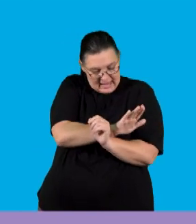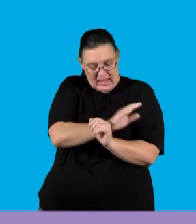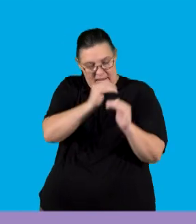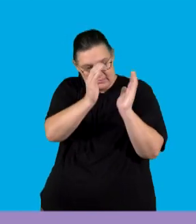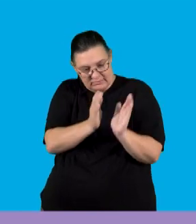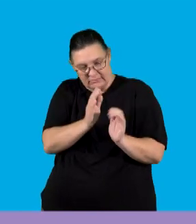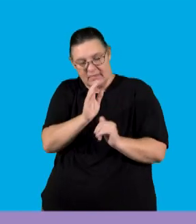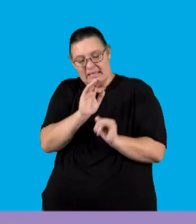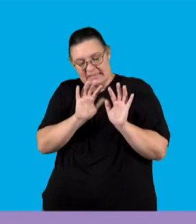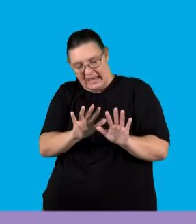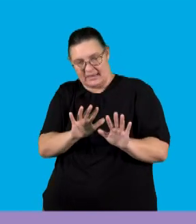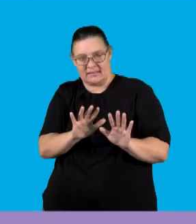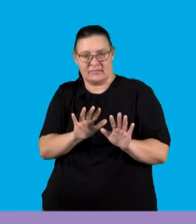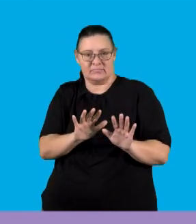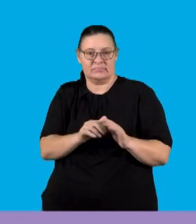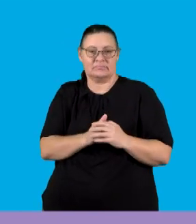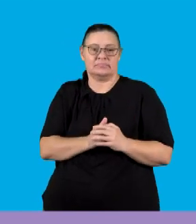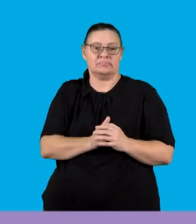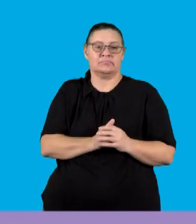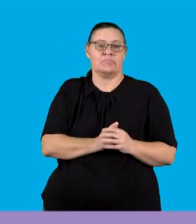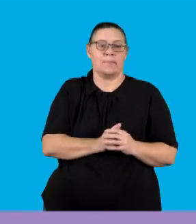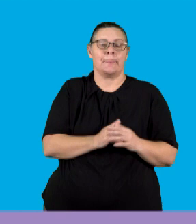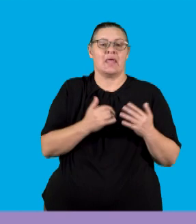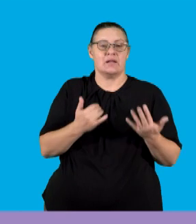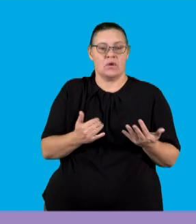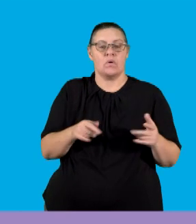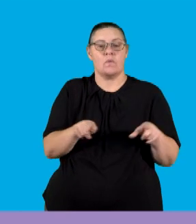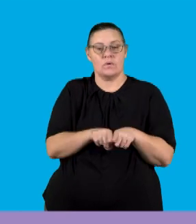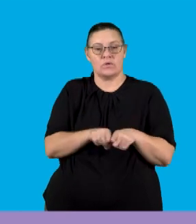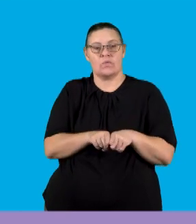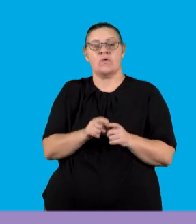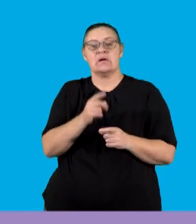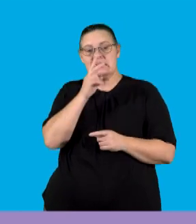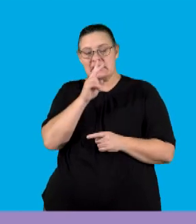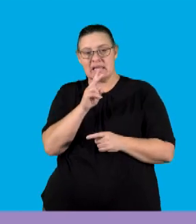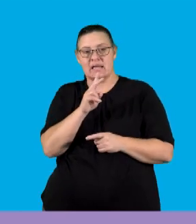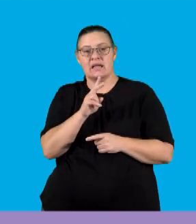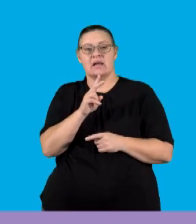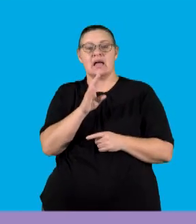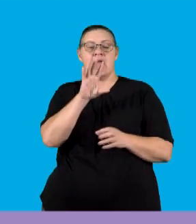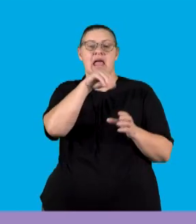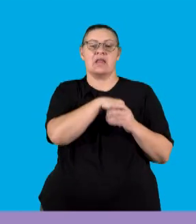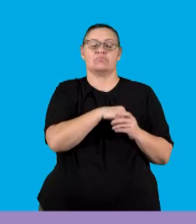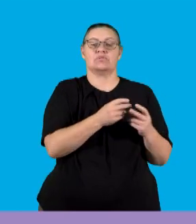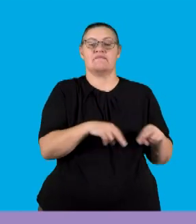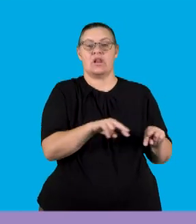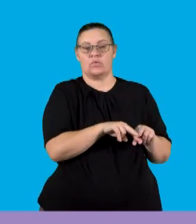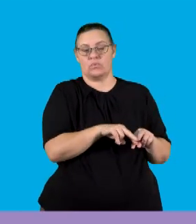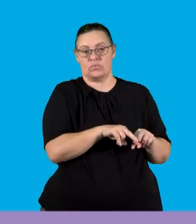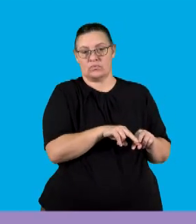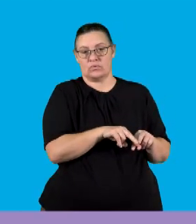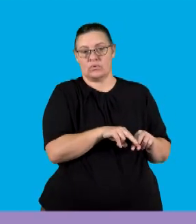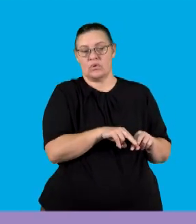only, which is just the x. Then it is also common to substitute the input